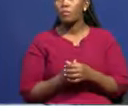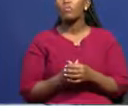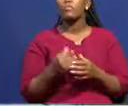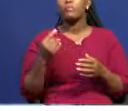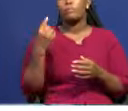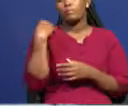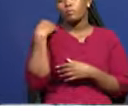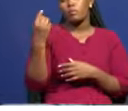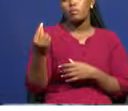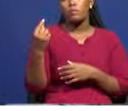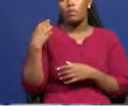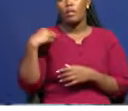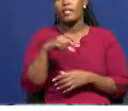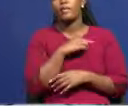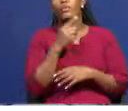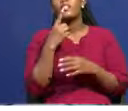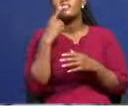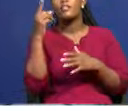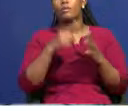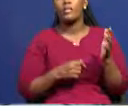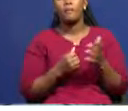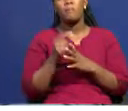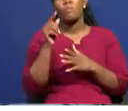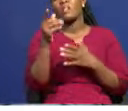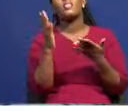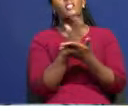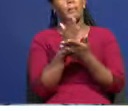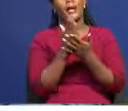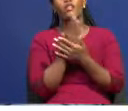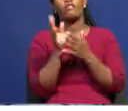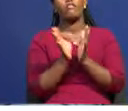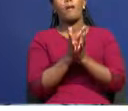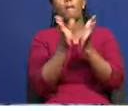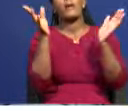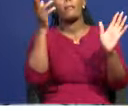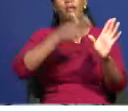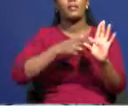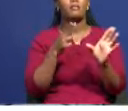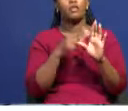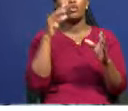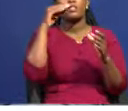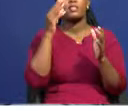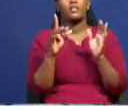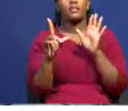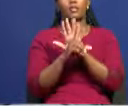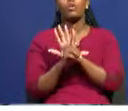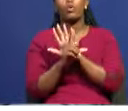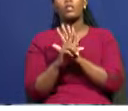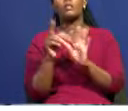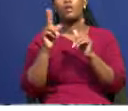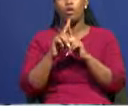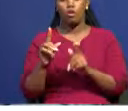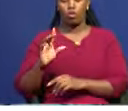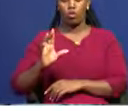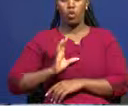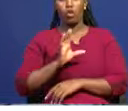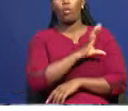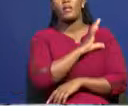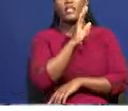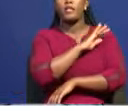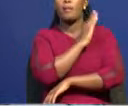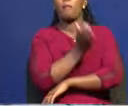out yesterday, that is part of a public participation process which is enshrined in law. Yes. And the committee has the power